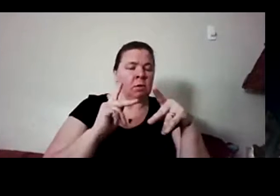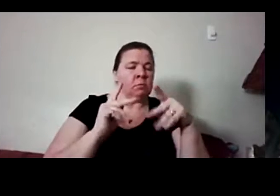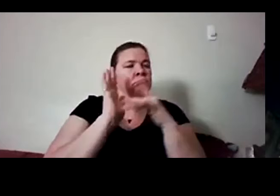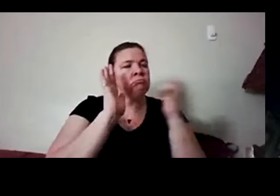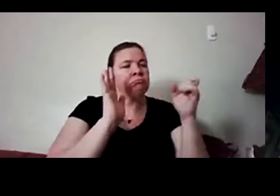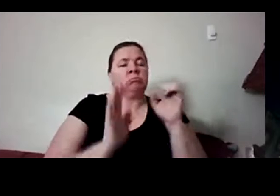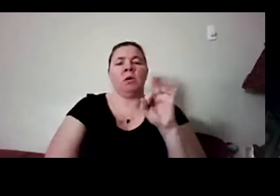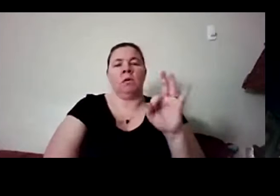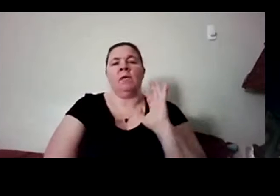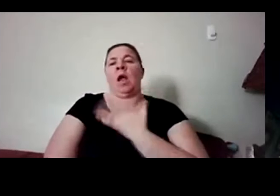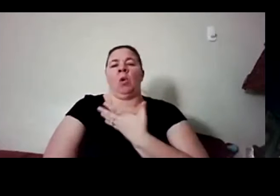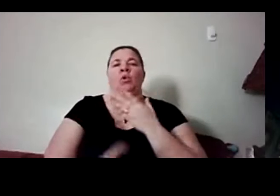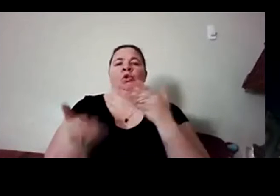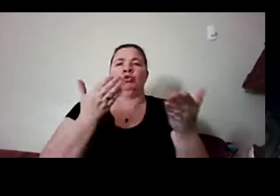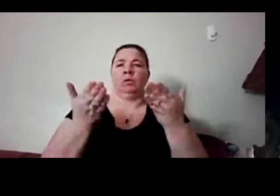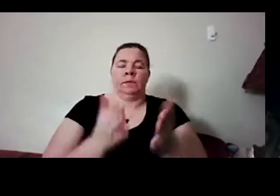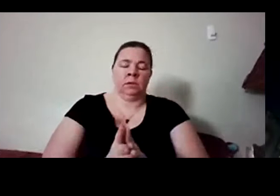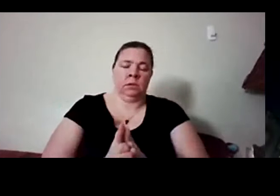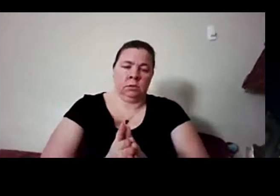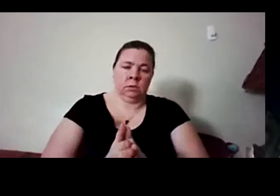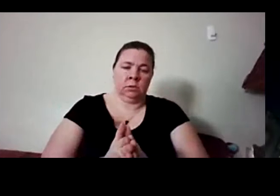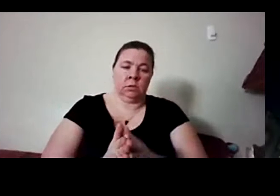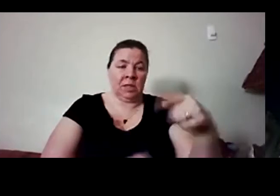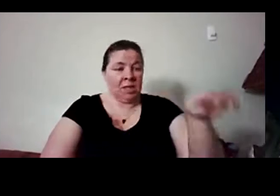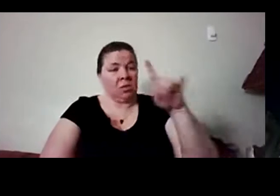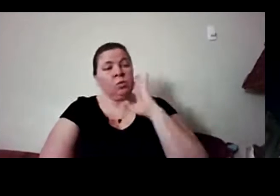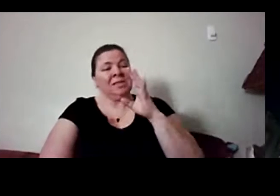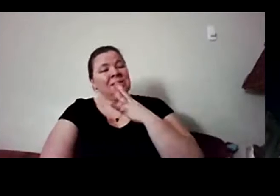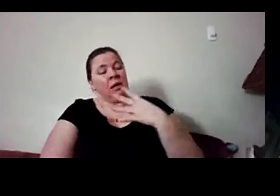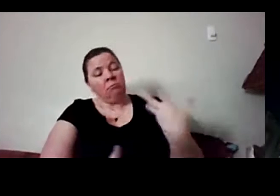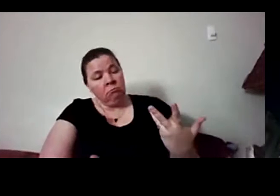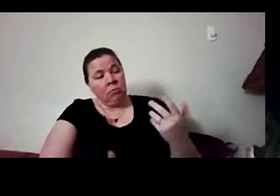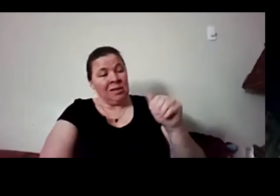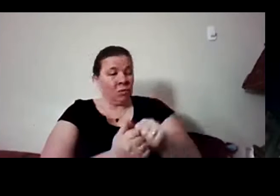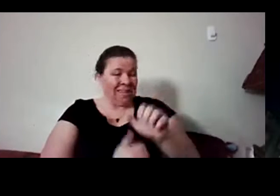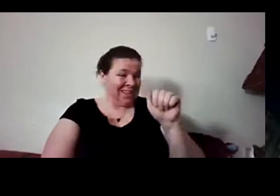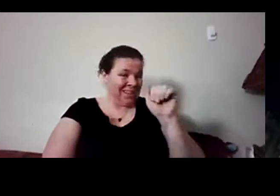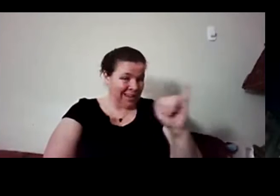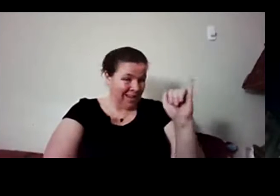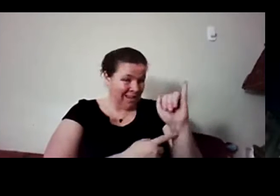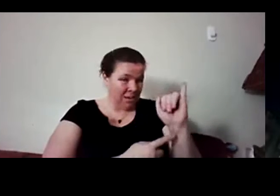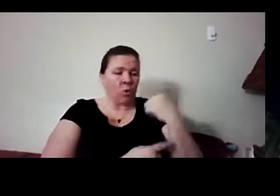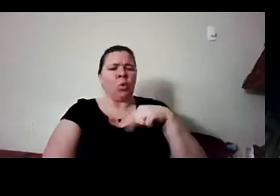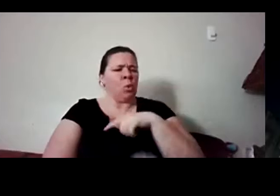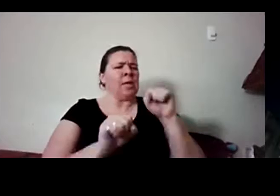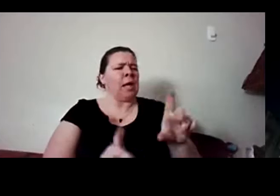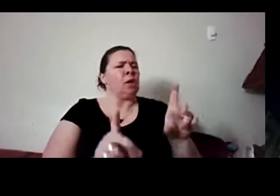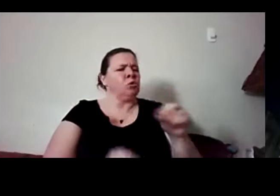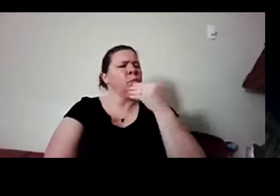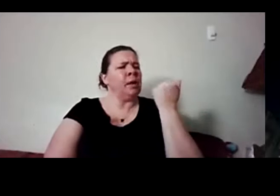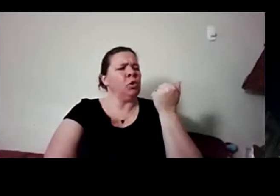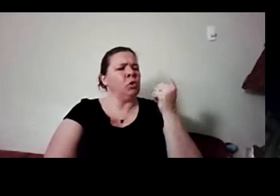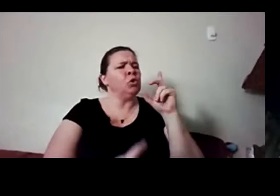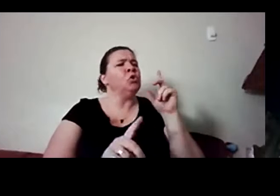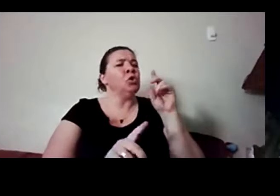services. So these guys are going to say, you know what? With AI, we can do better. We can do that too, and